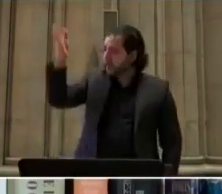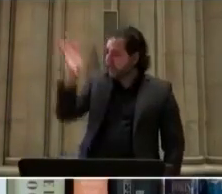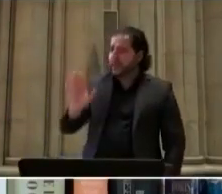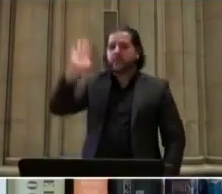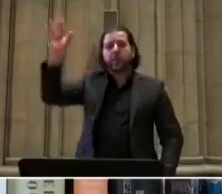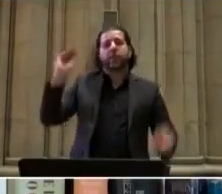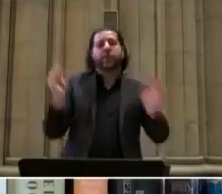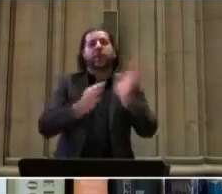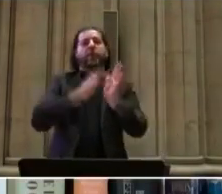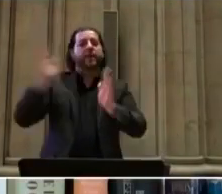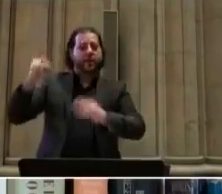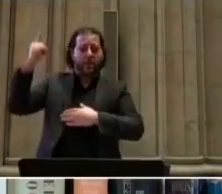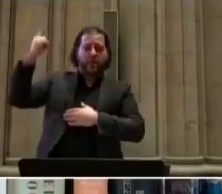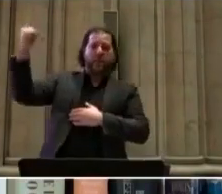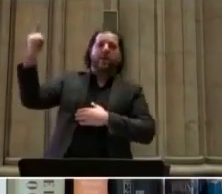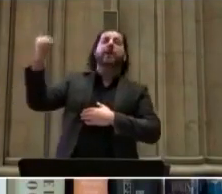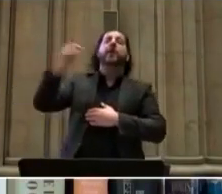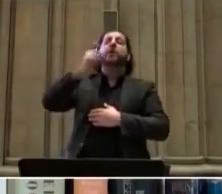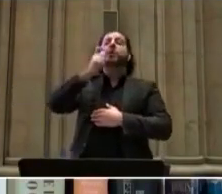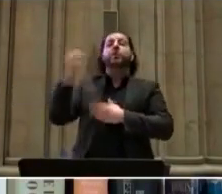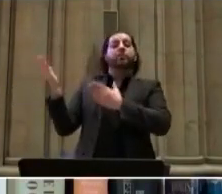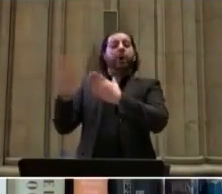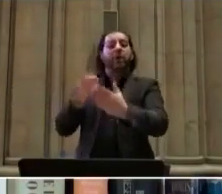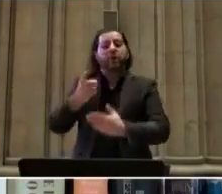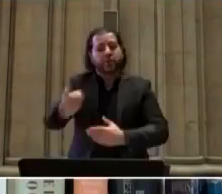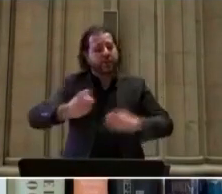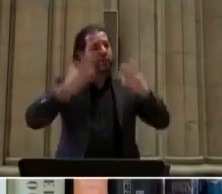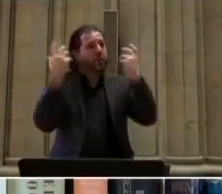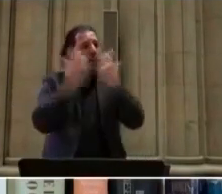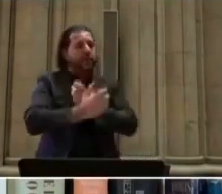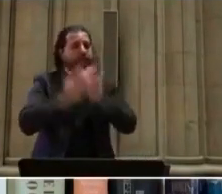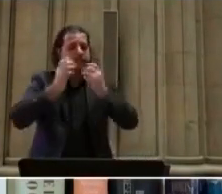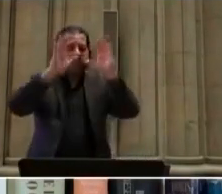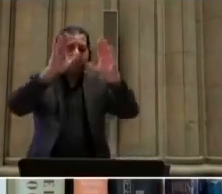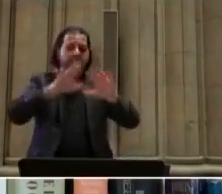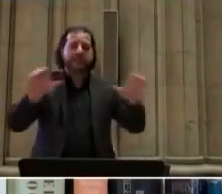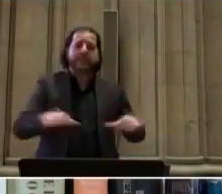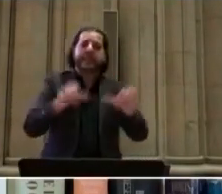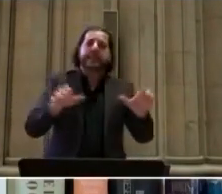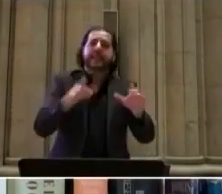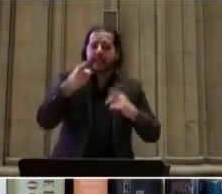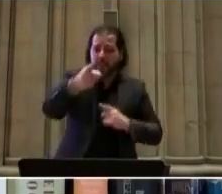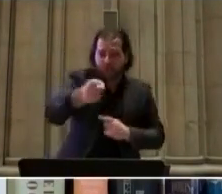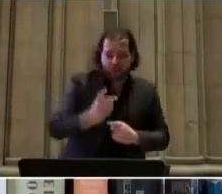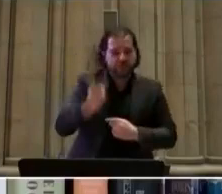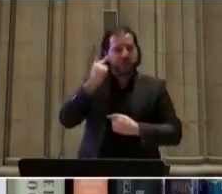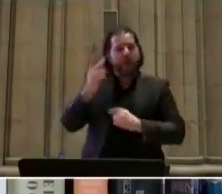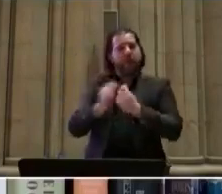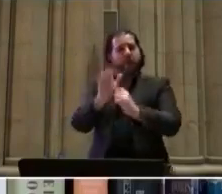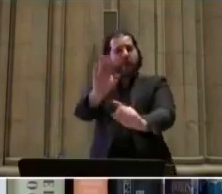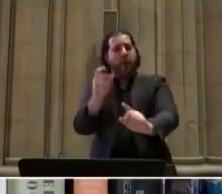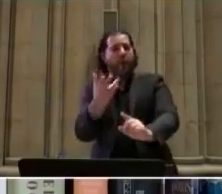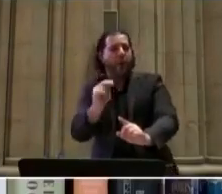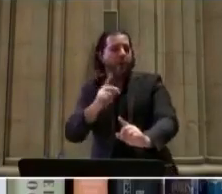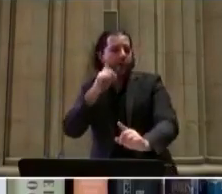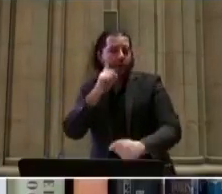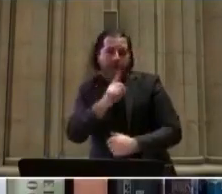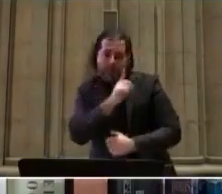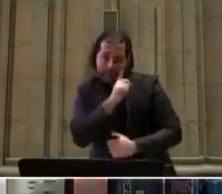your glory and the one who wrought for you those marvelous, awesome deeds that you saw with your own